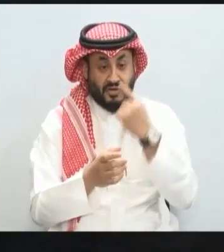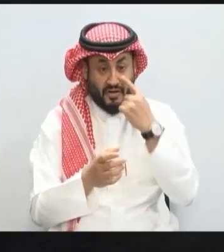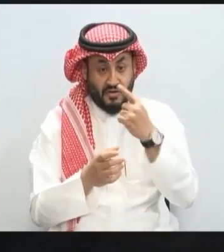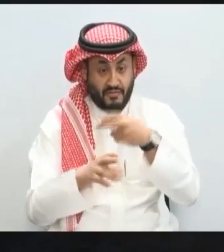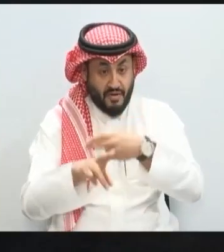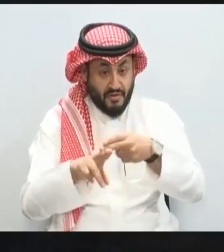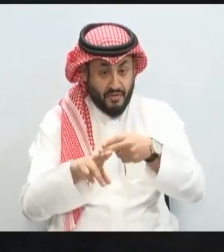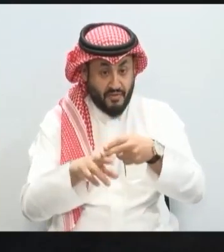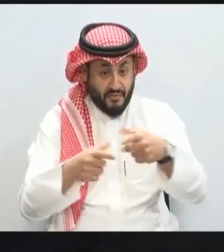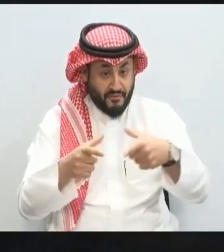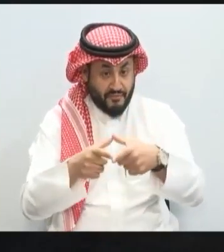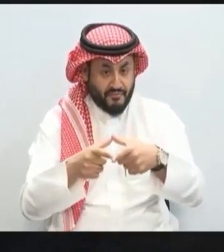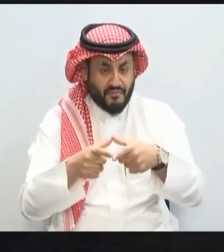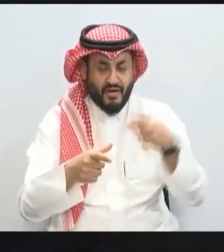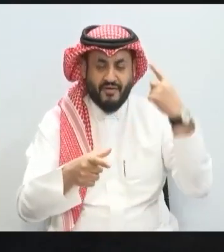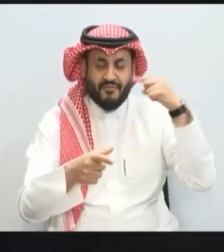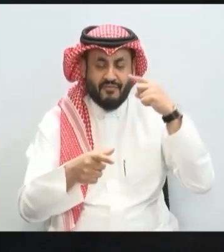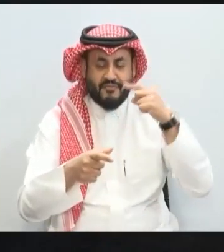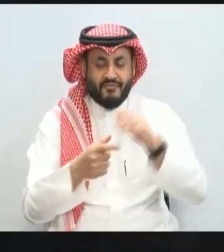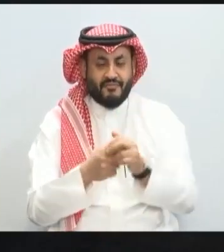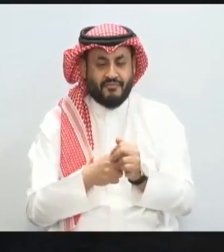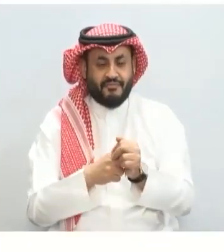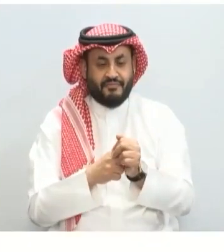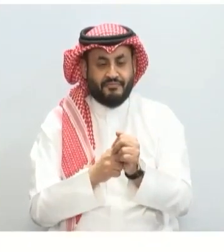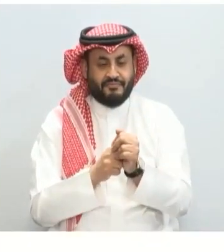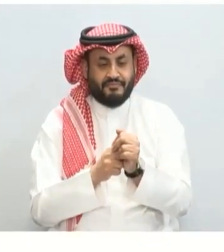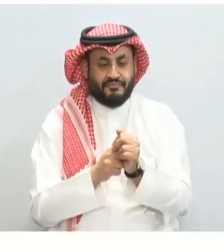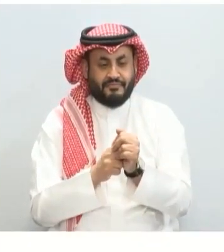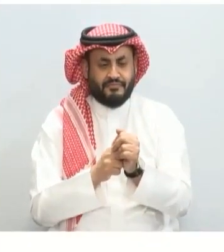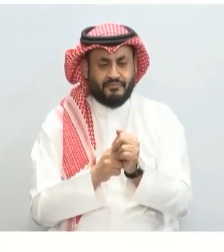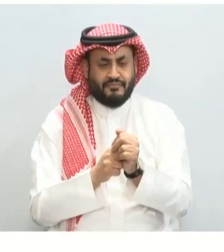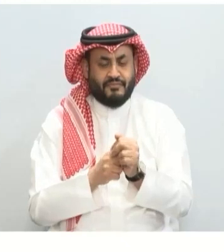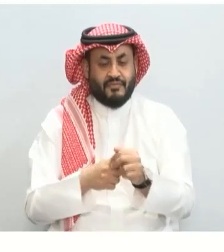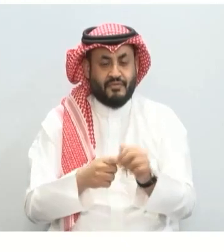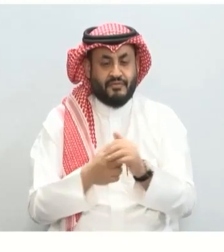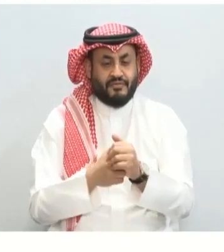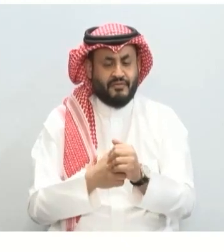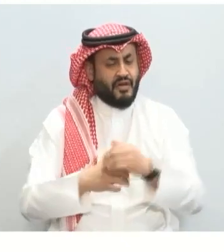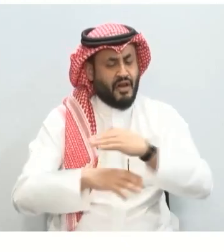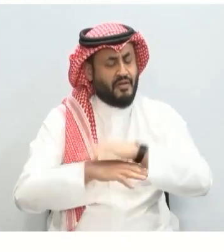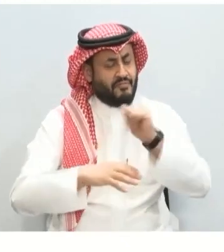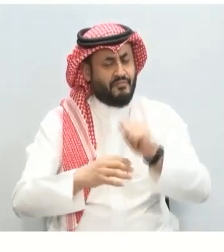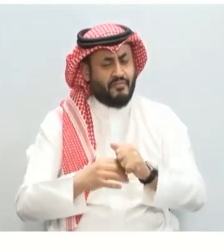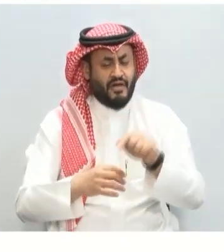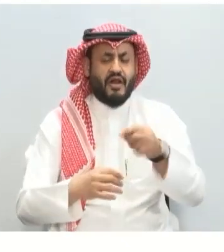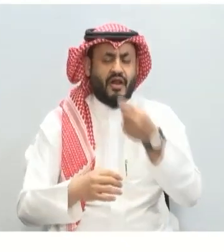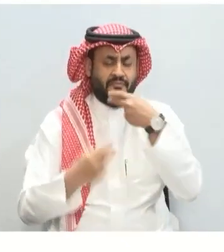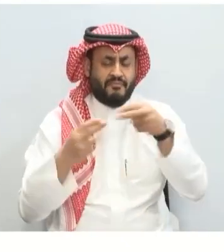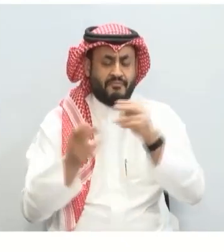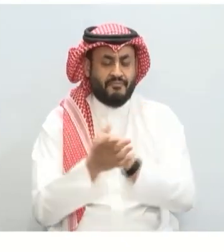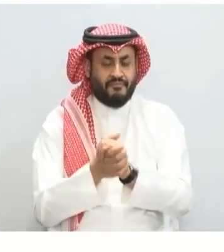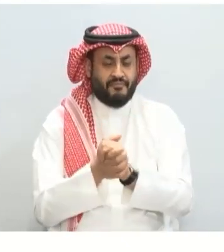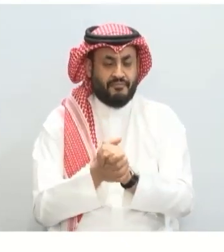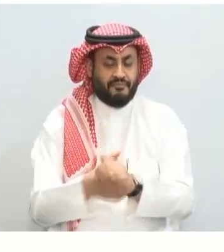raspberry cake? Come to think of it, it's rude. It's rude. It's not polite. So rude means